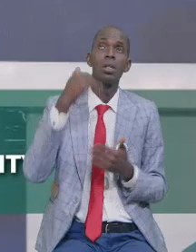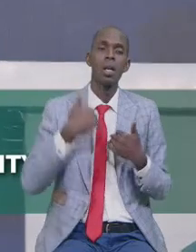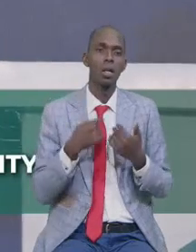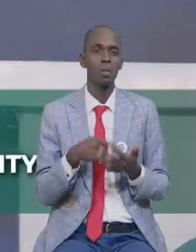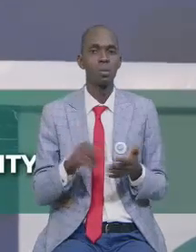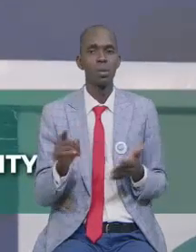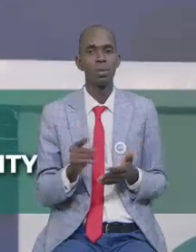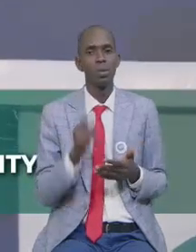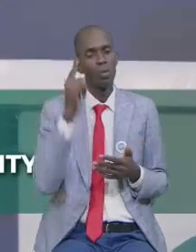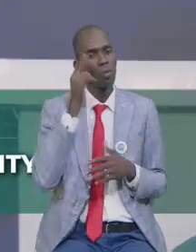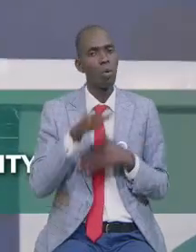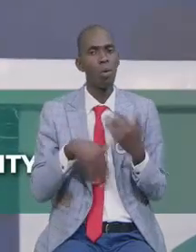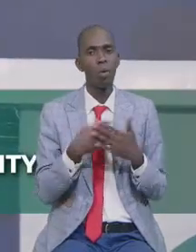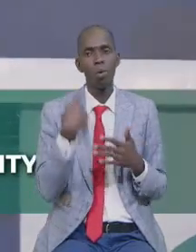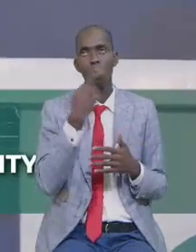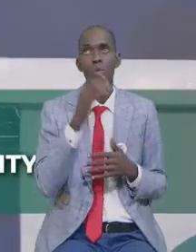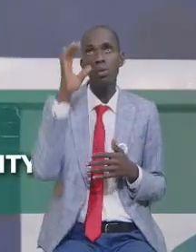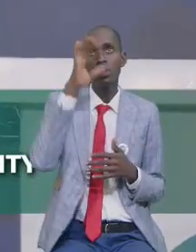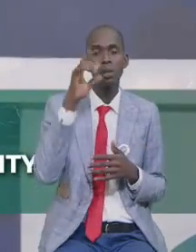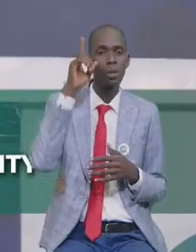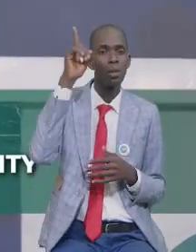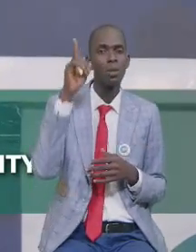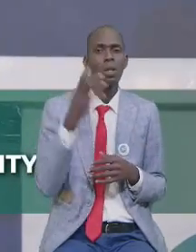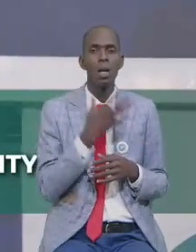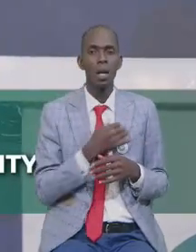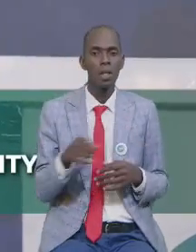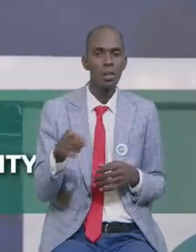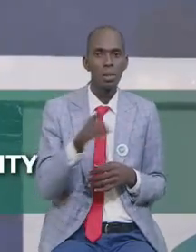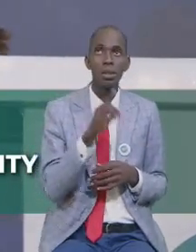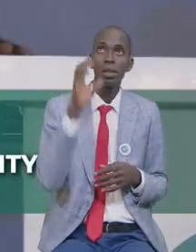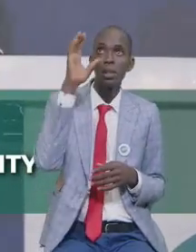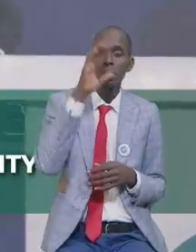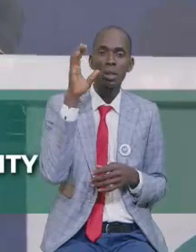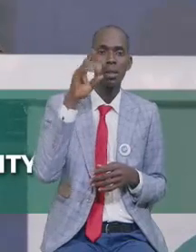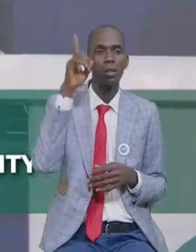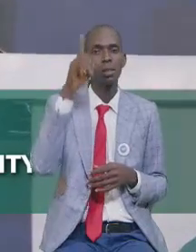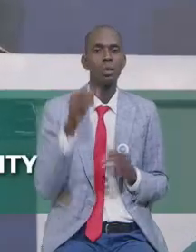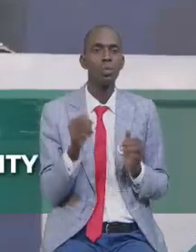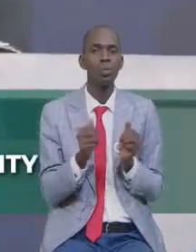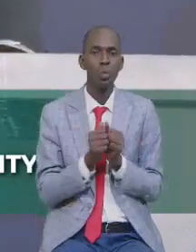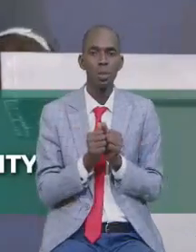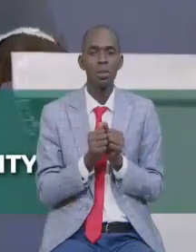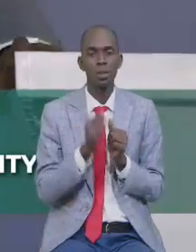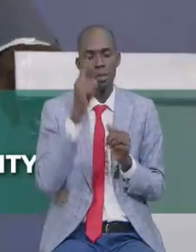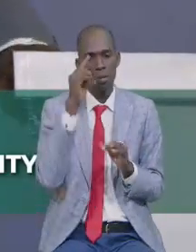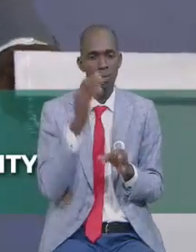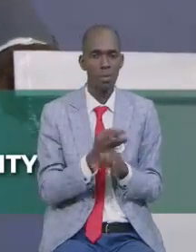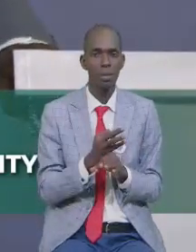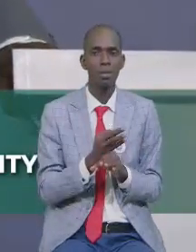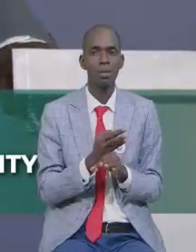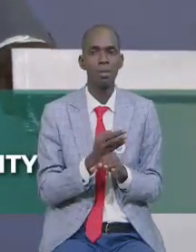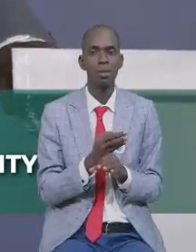those who seek him, and they seek him with faith